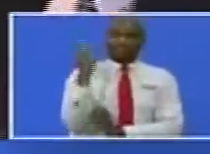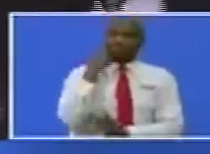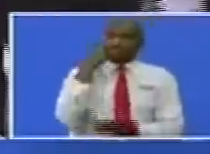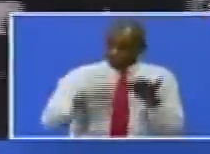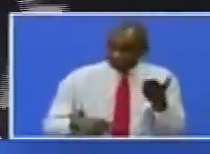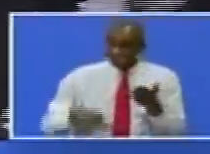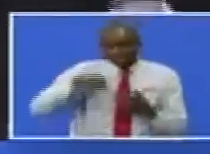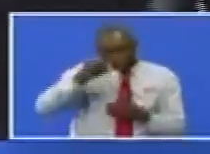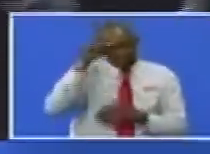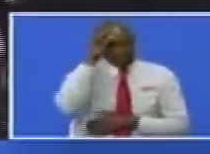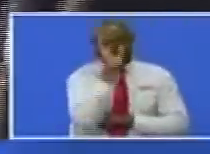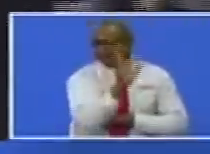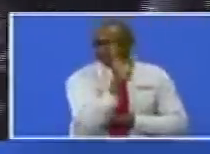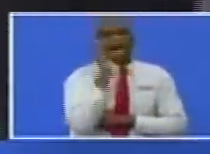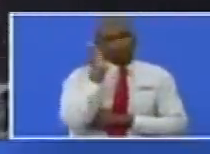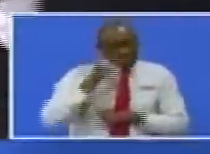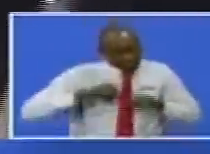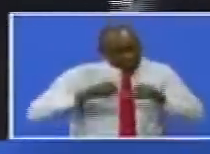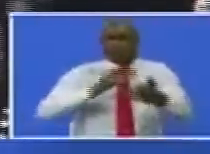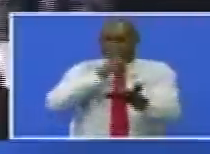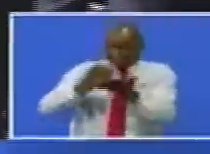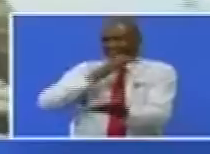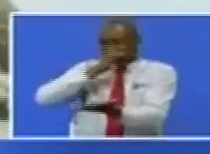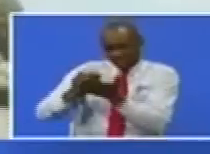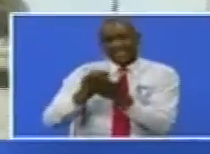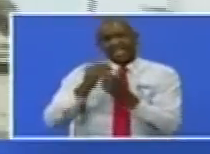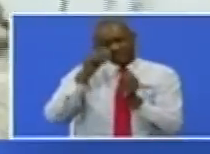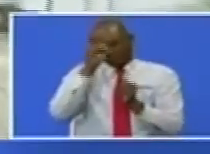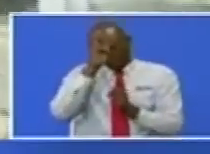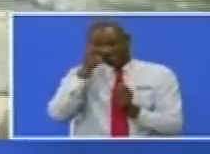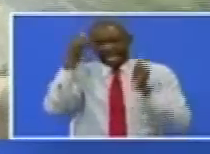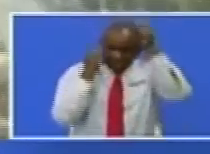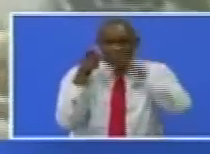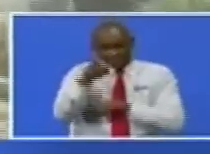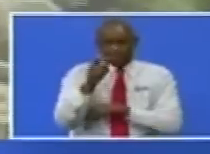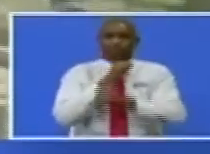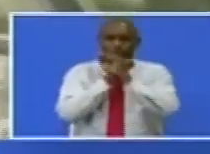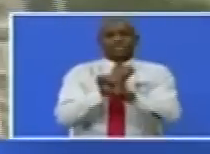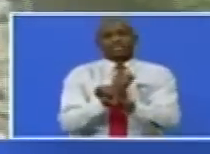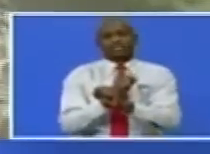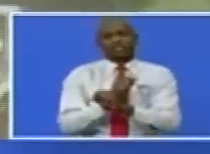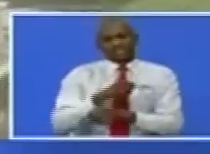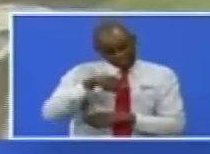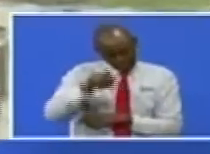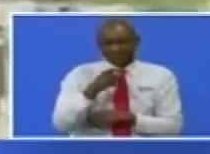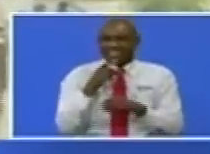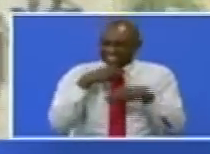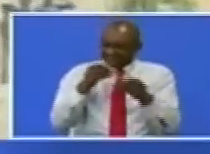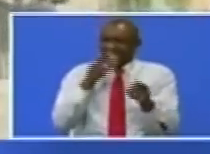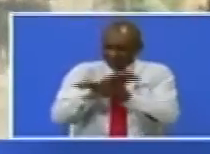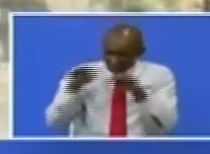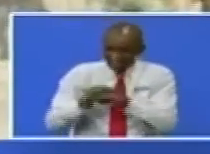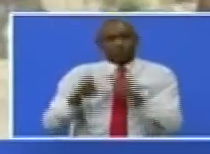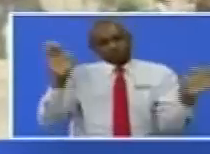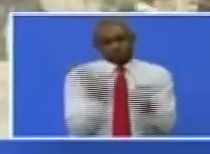Kenyans that his government will continue funding the security apparatus heavily, as well as giving them the necessary equipment to fight